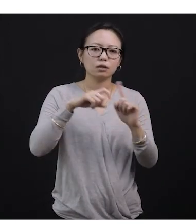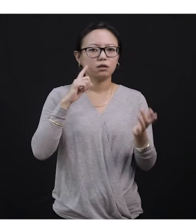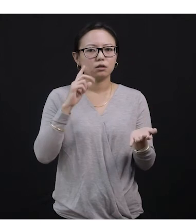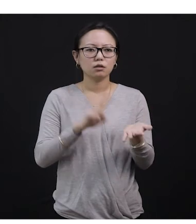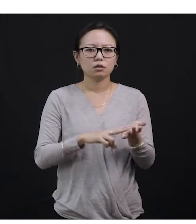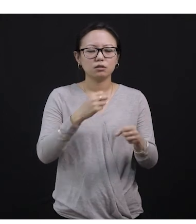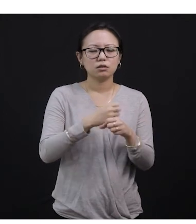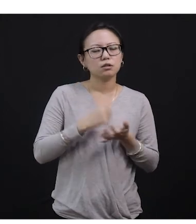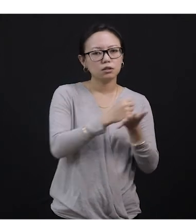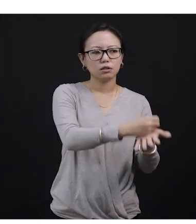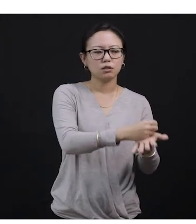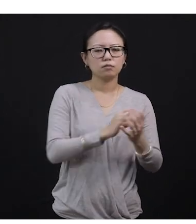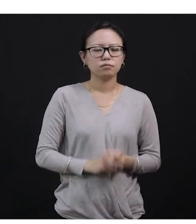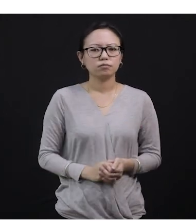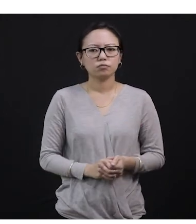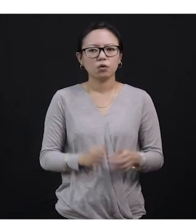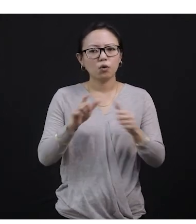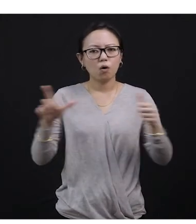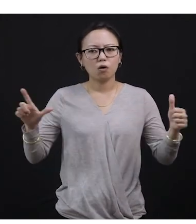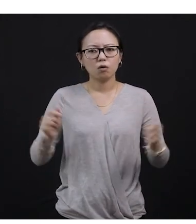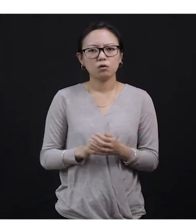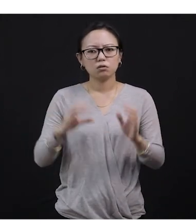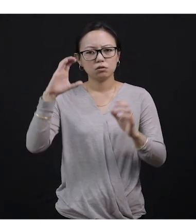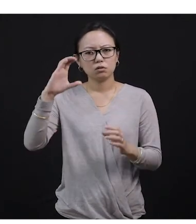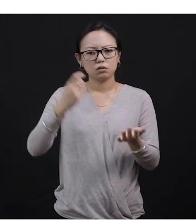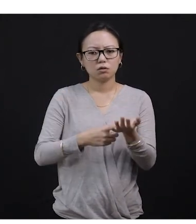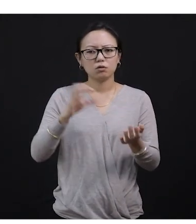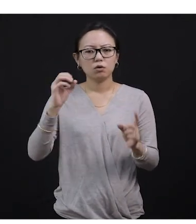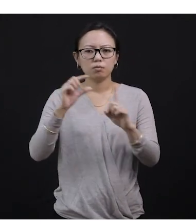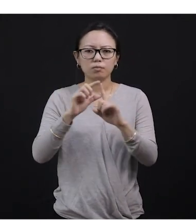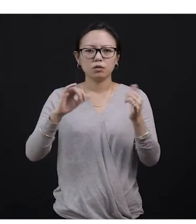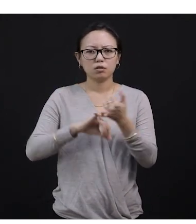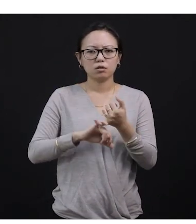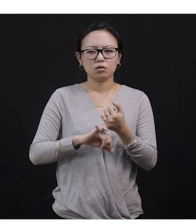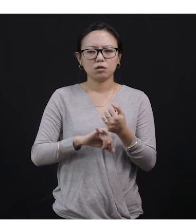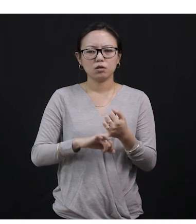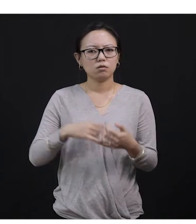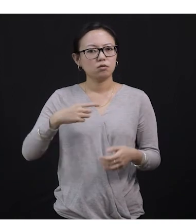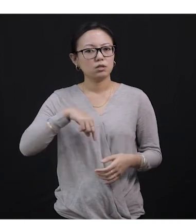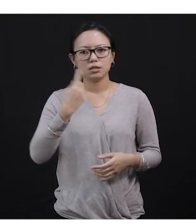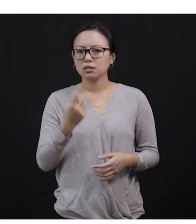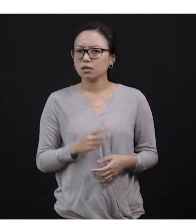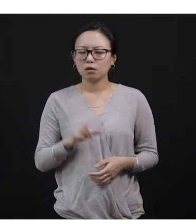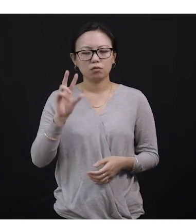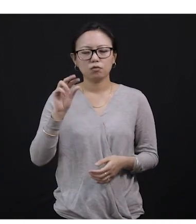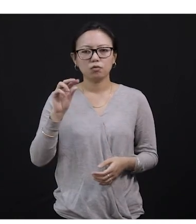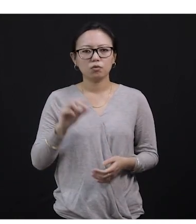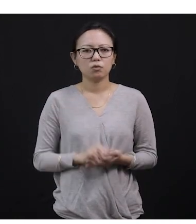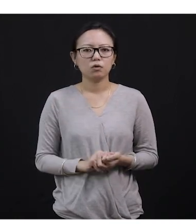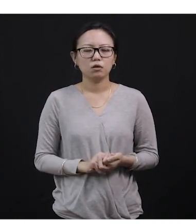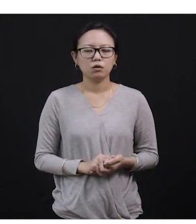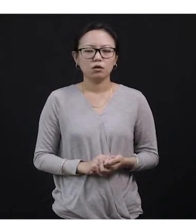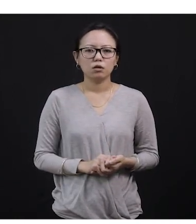grow, that does not belong to them. Sometimes what happens, even the land does not belong to the farmers. They used to